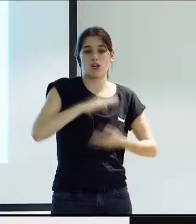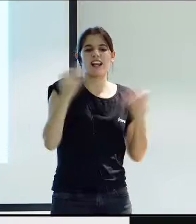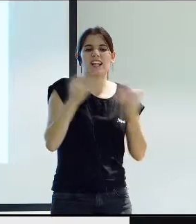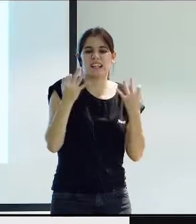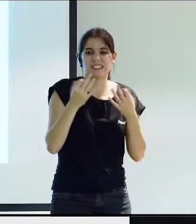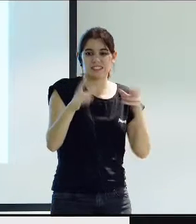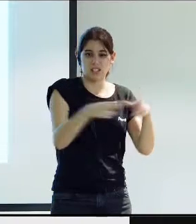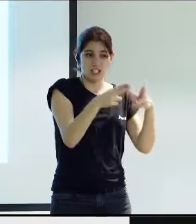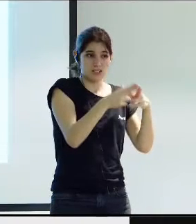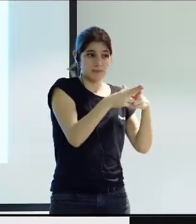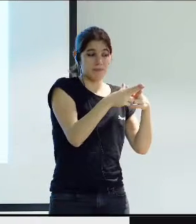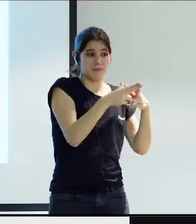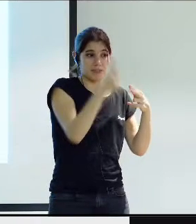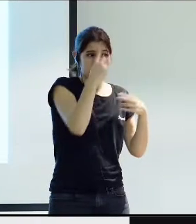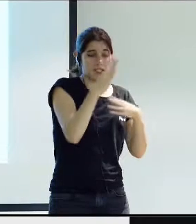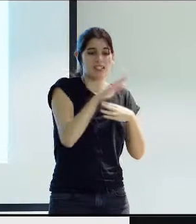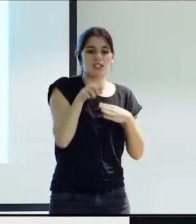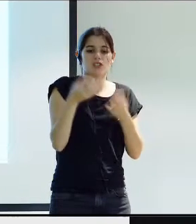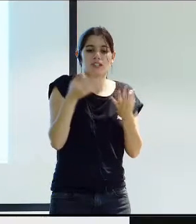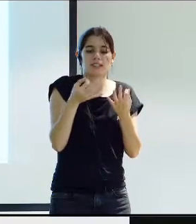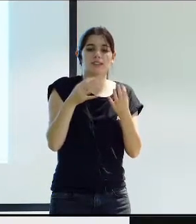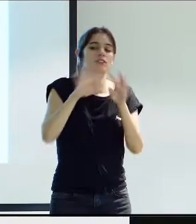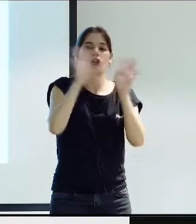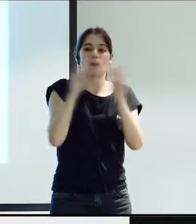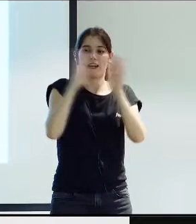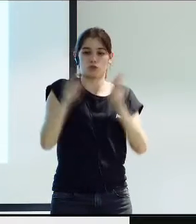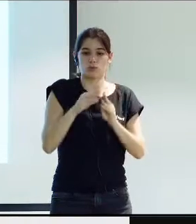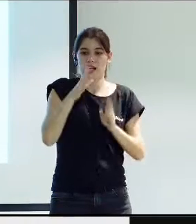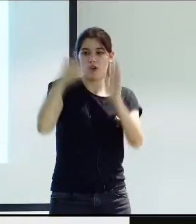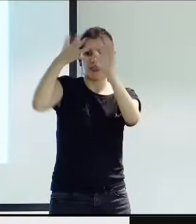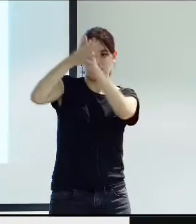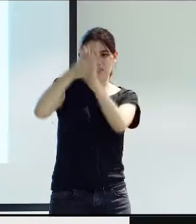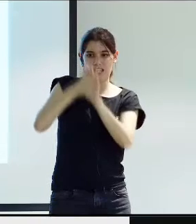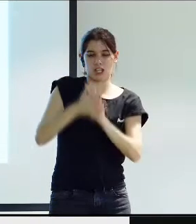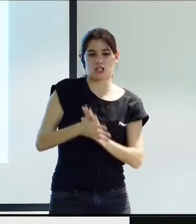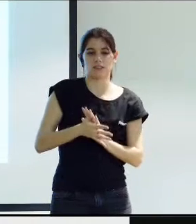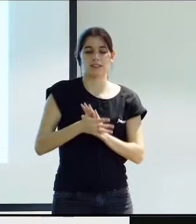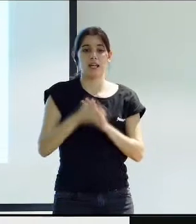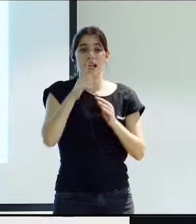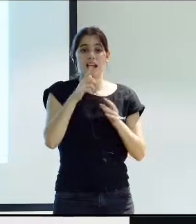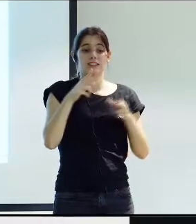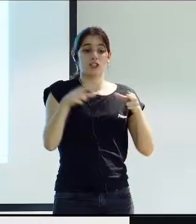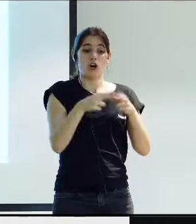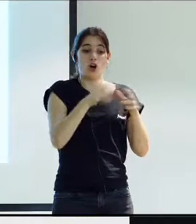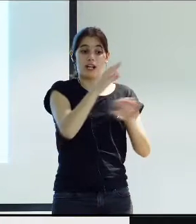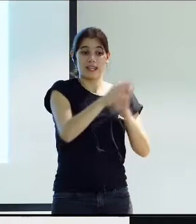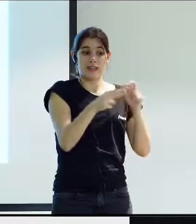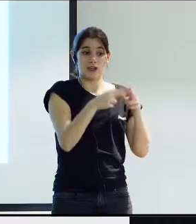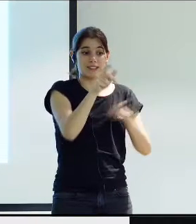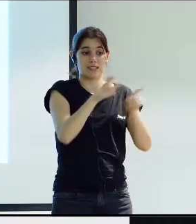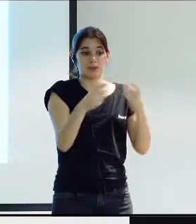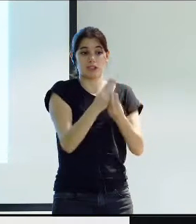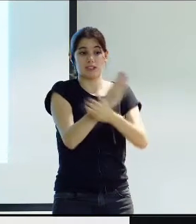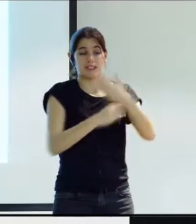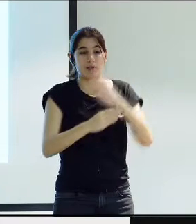are characterizing organizations of persons with disabilities, since it is